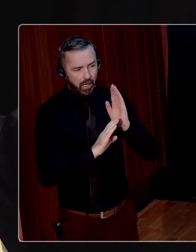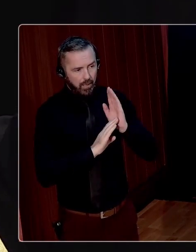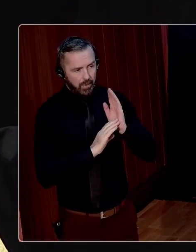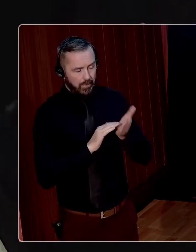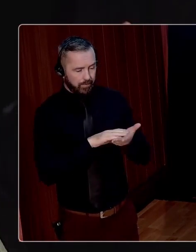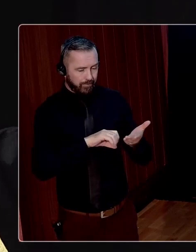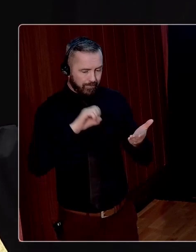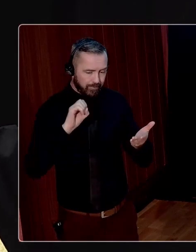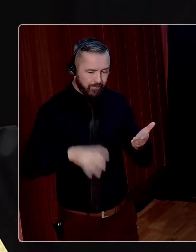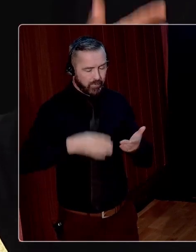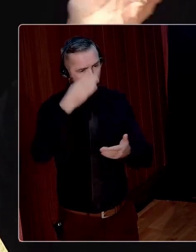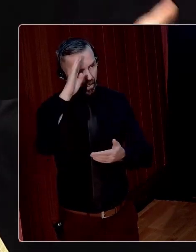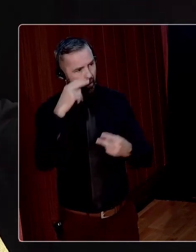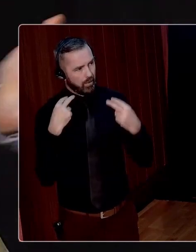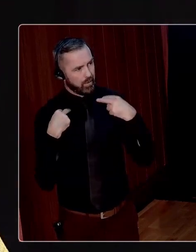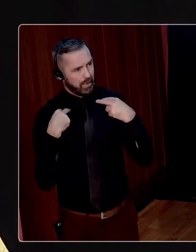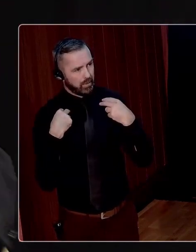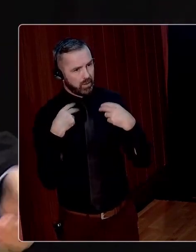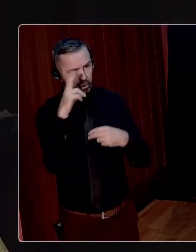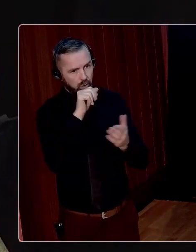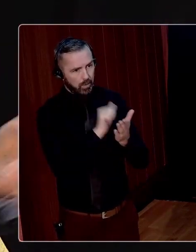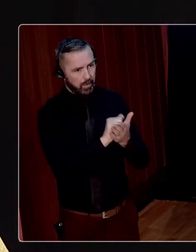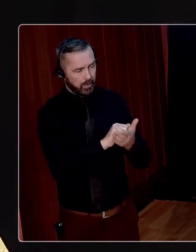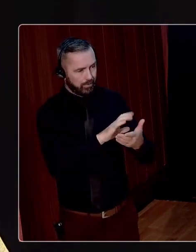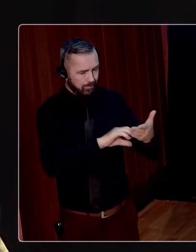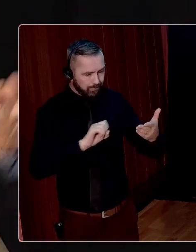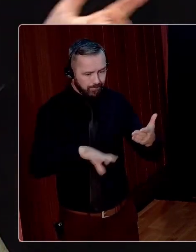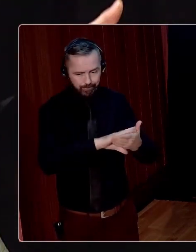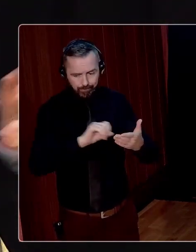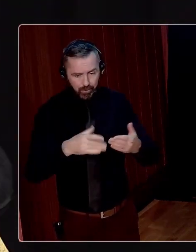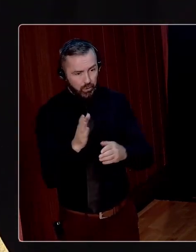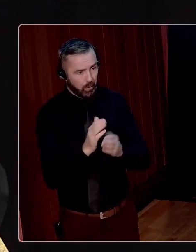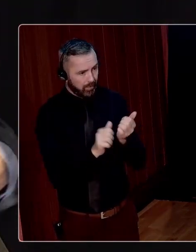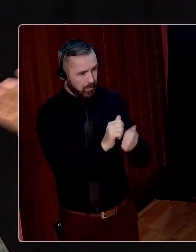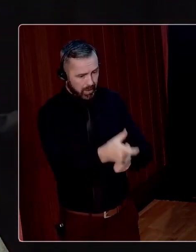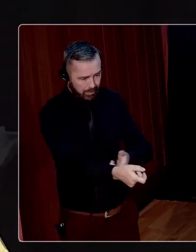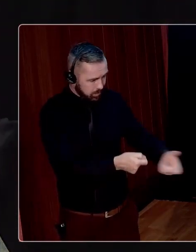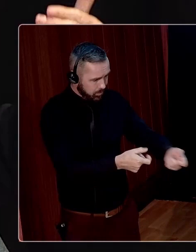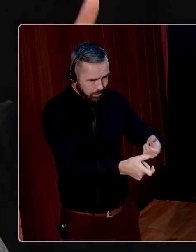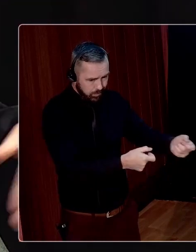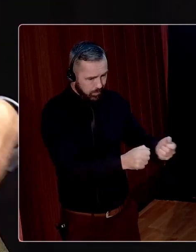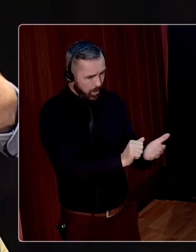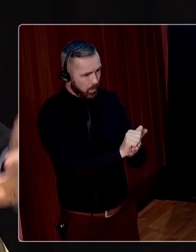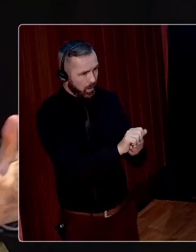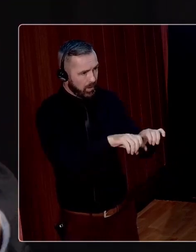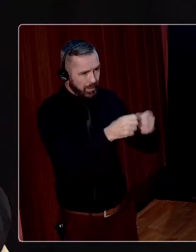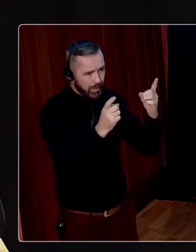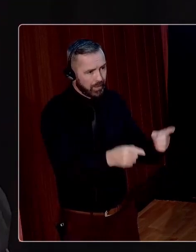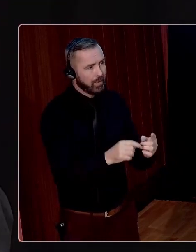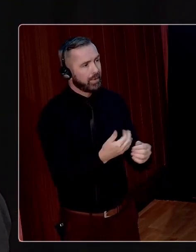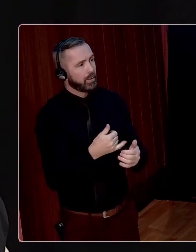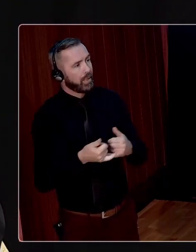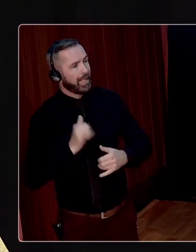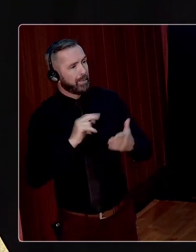got rid of the Irish language. They raided some of the Irish language newspapers. Some of the Irish papers, they pulled out the machines. They took out the machines, the printing machines they had, that were